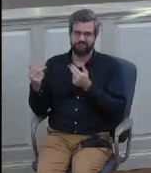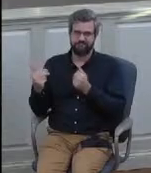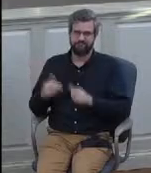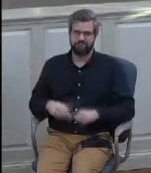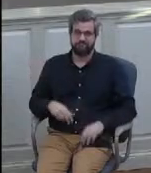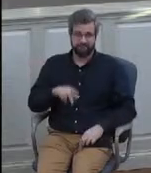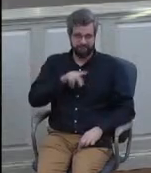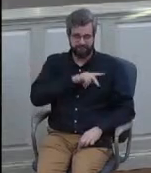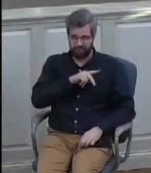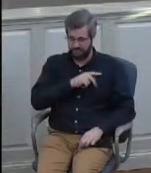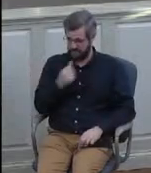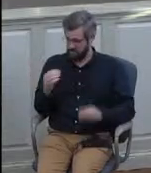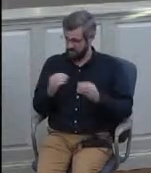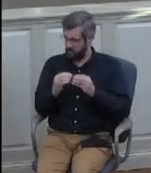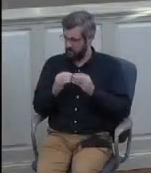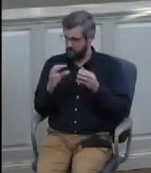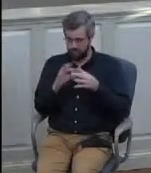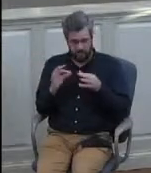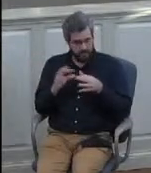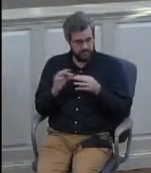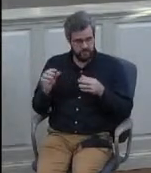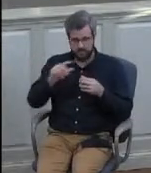Any further comments or questions?